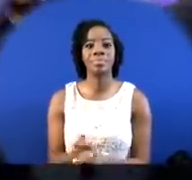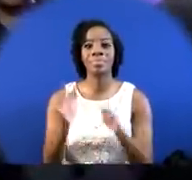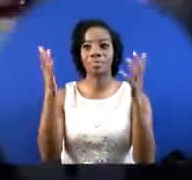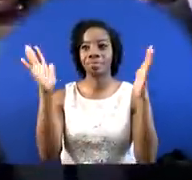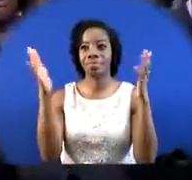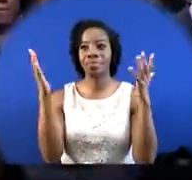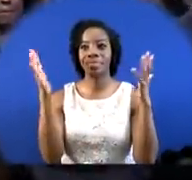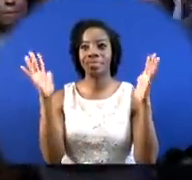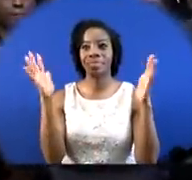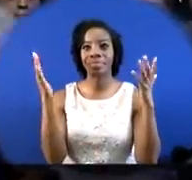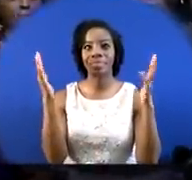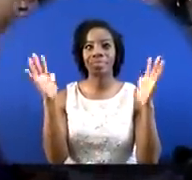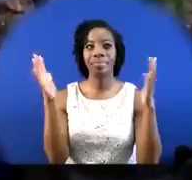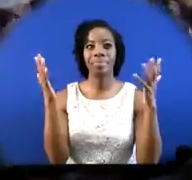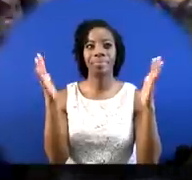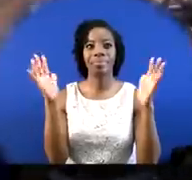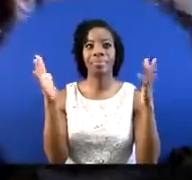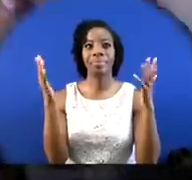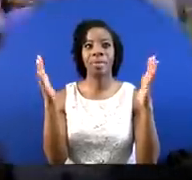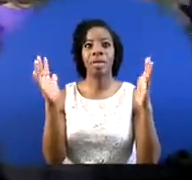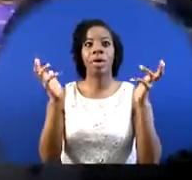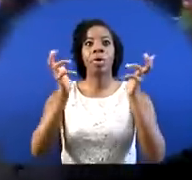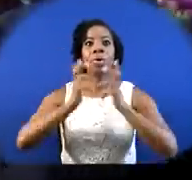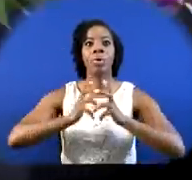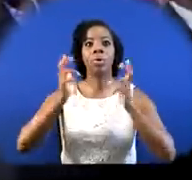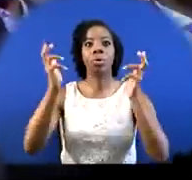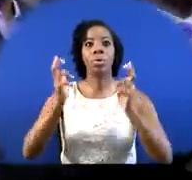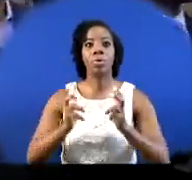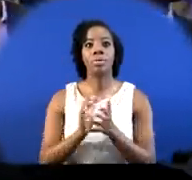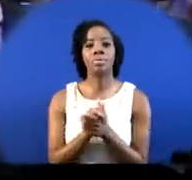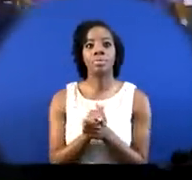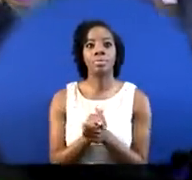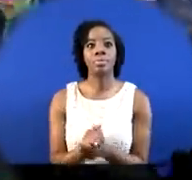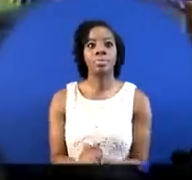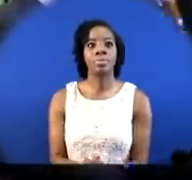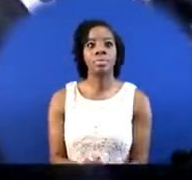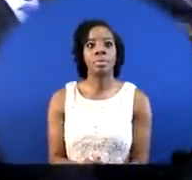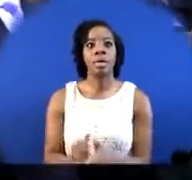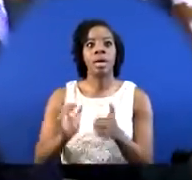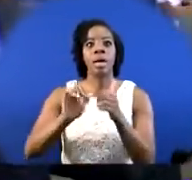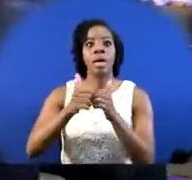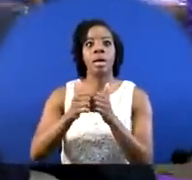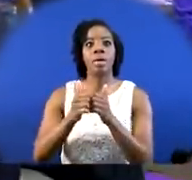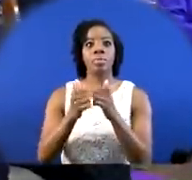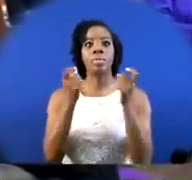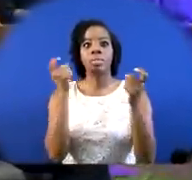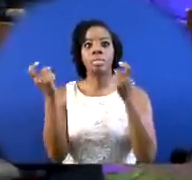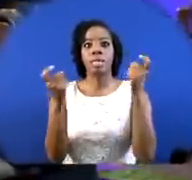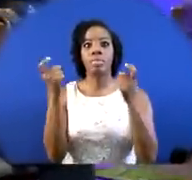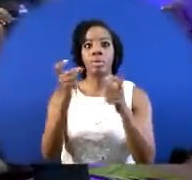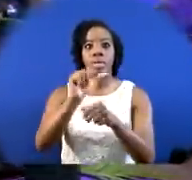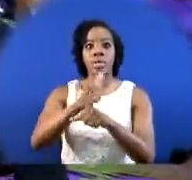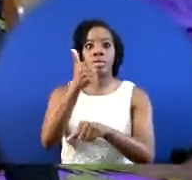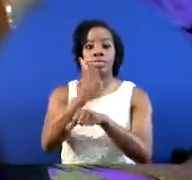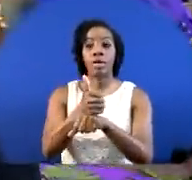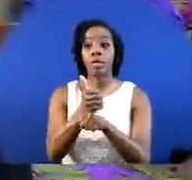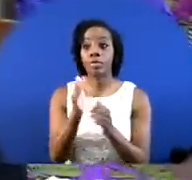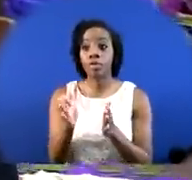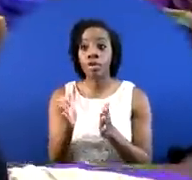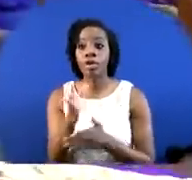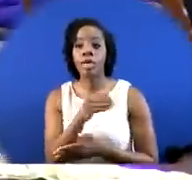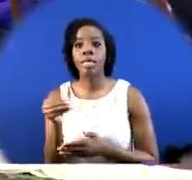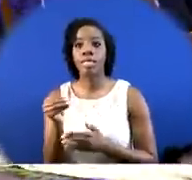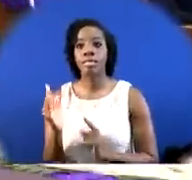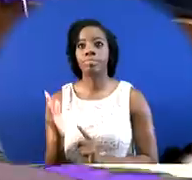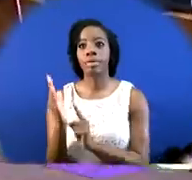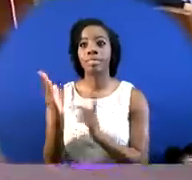to God. Glory to God. How we celebrate our founder and his presence